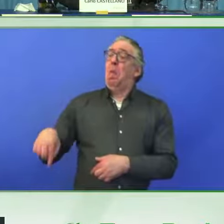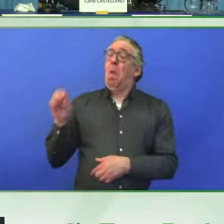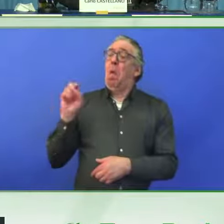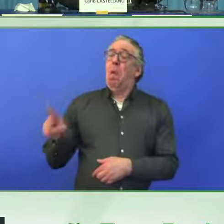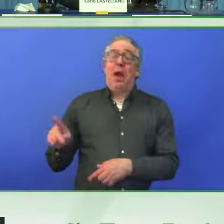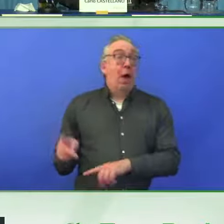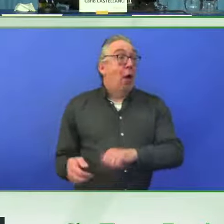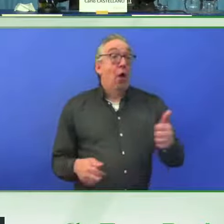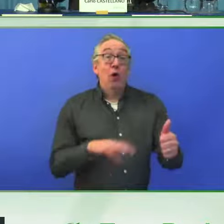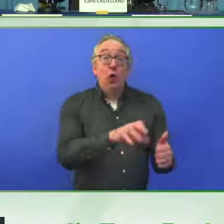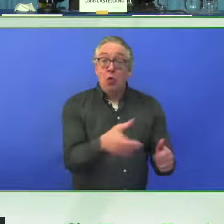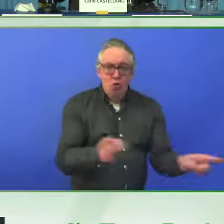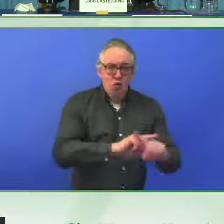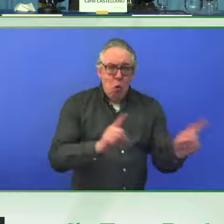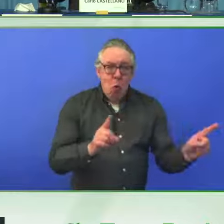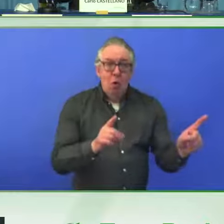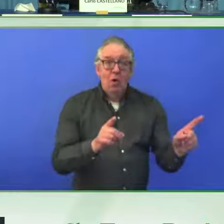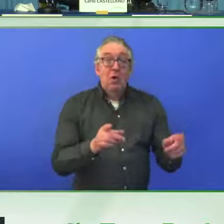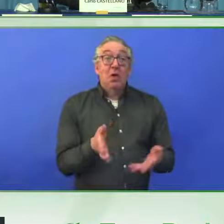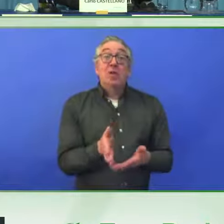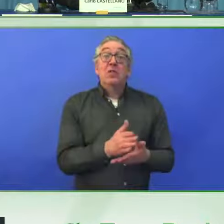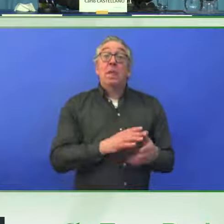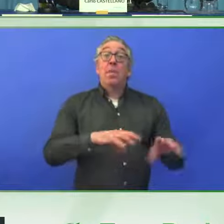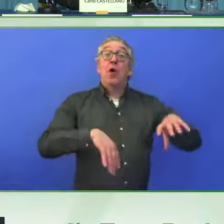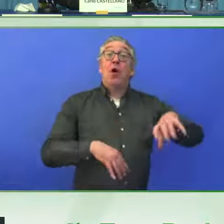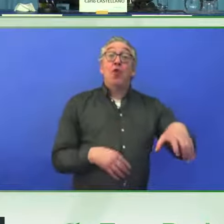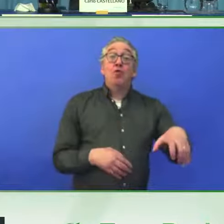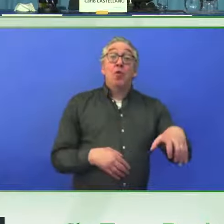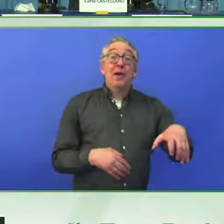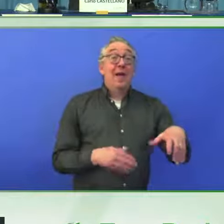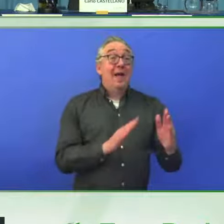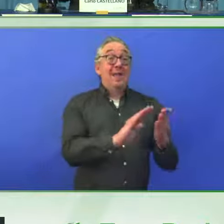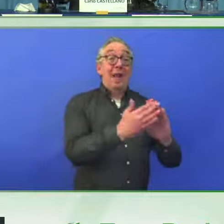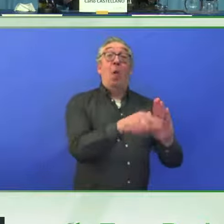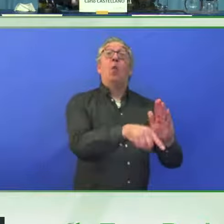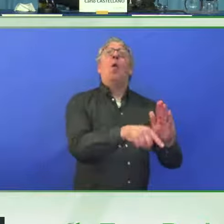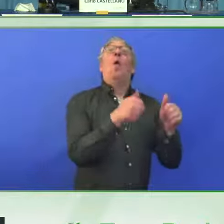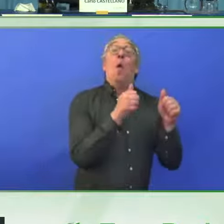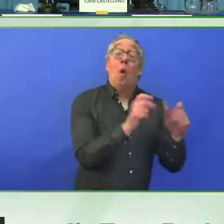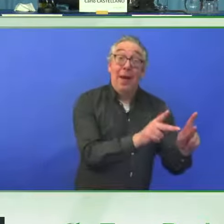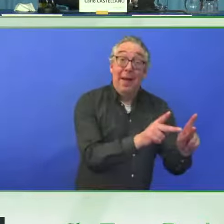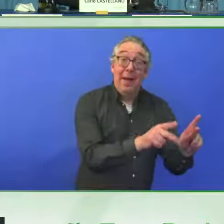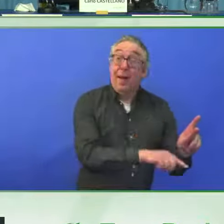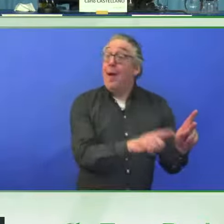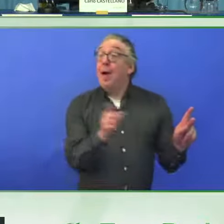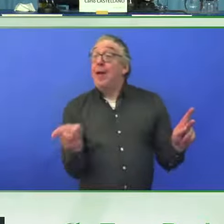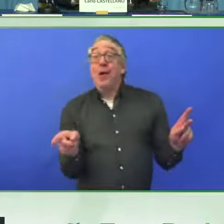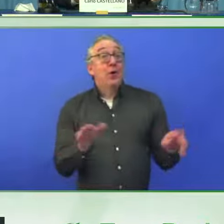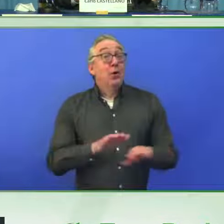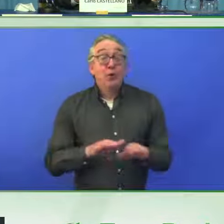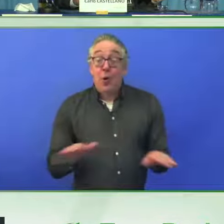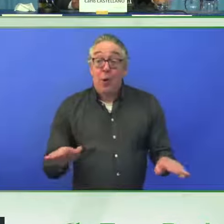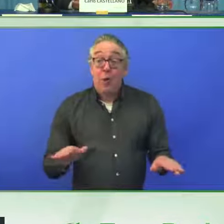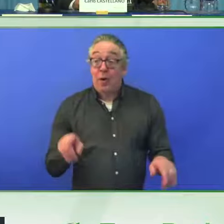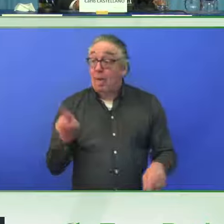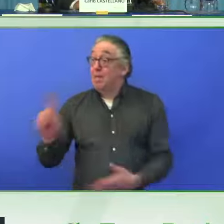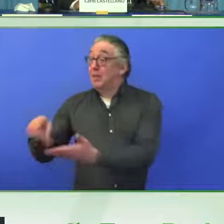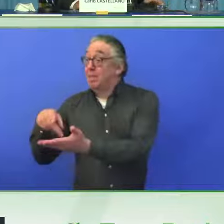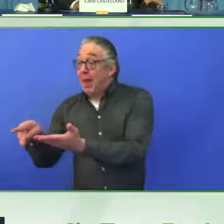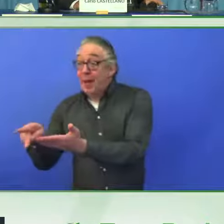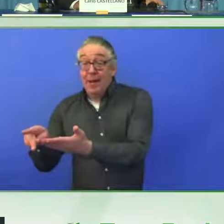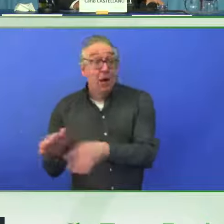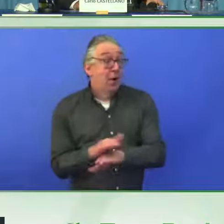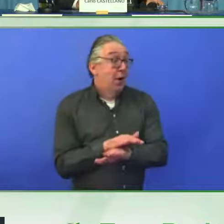time, half an hour, sometimes not. Sometimes I have to pay, but park. So it's completely a nightmare for us,